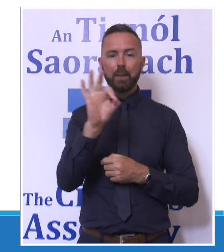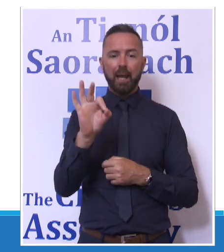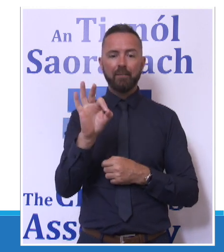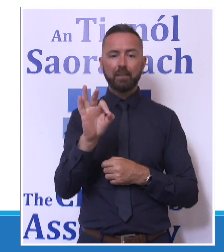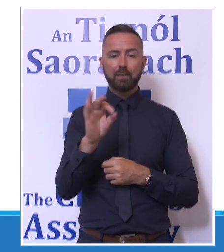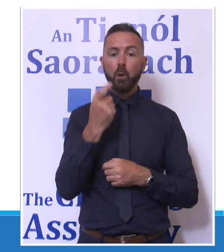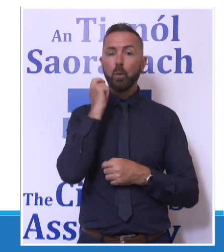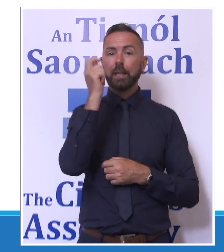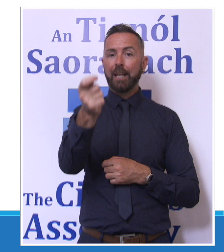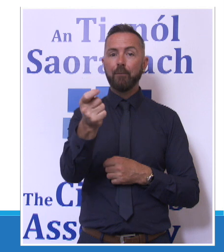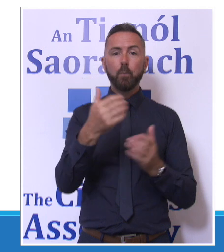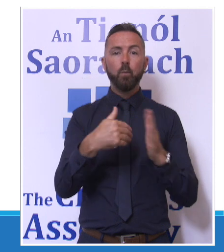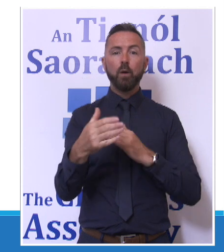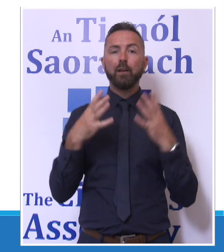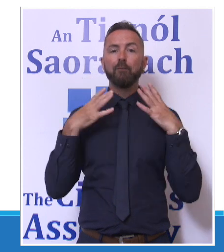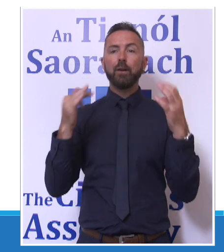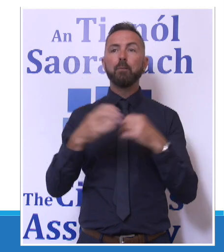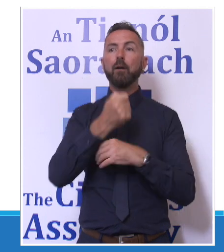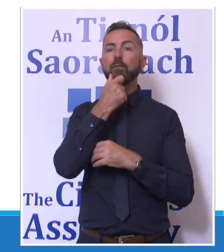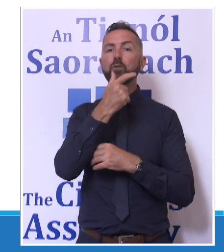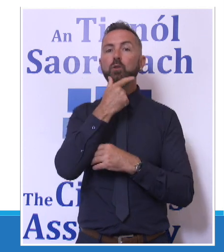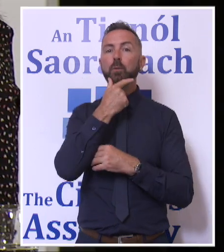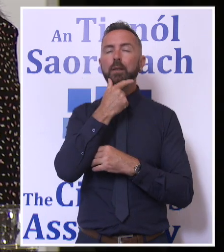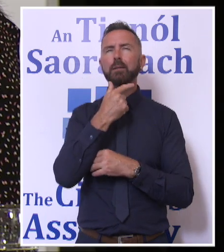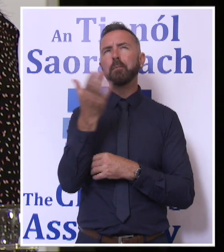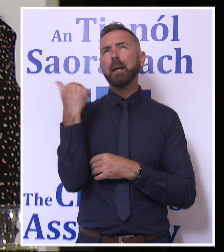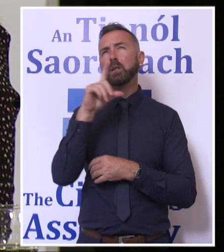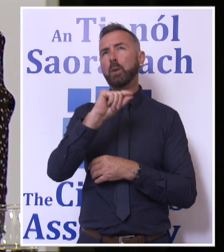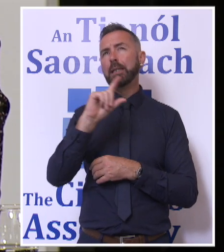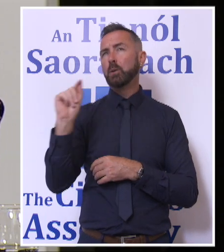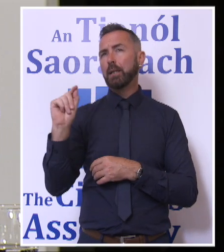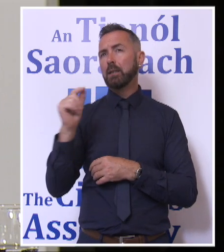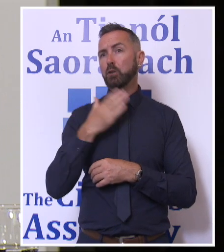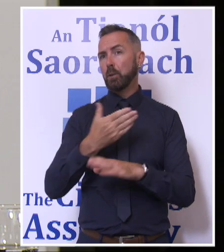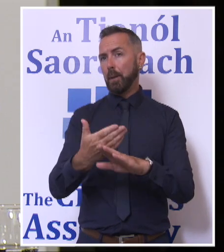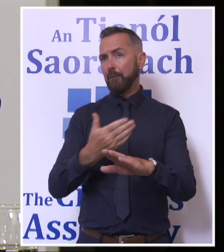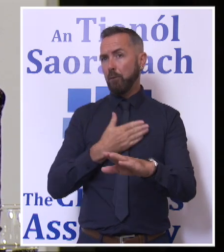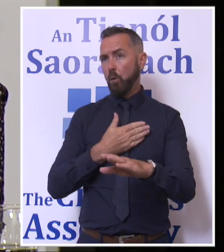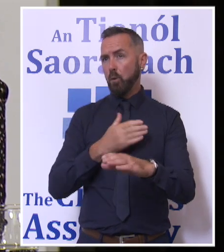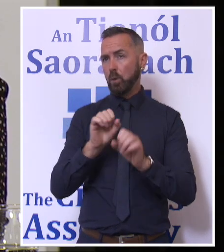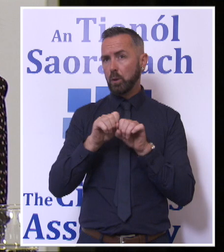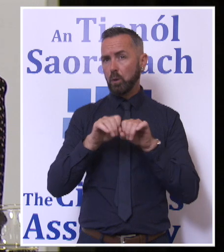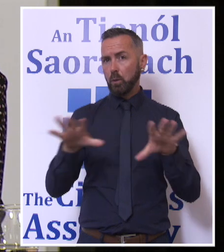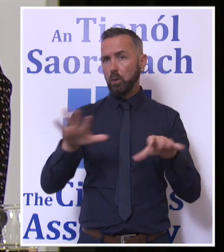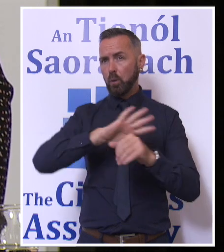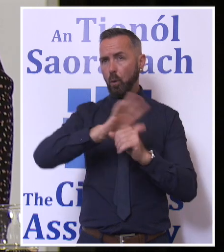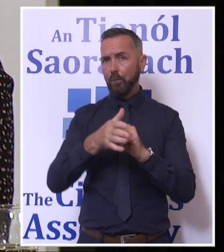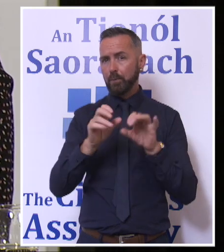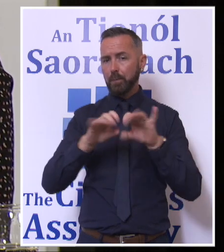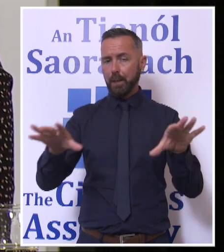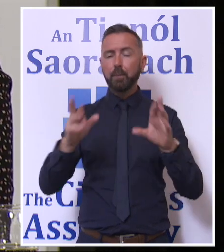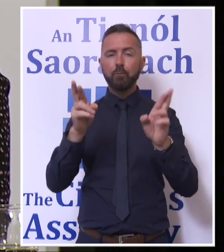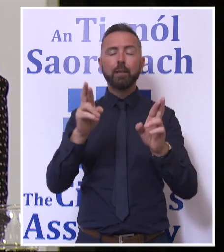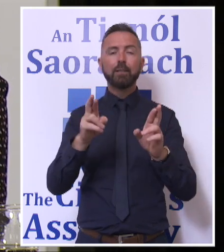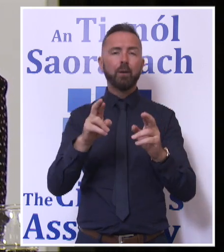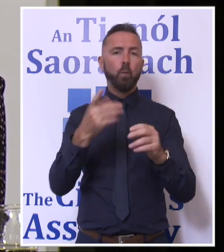Freedom of the City of Dublin in early 2020, I believe, Jim, was it just before the COVID pandemic? So one of the last people to